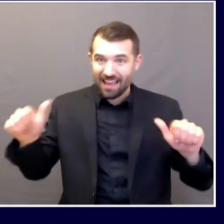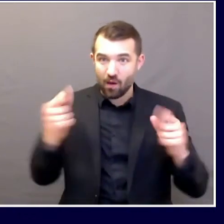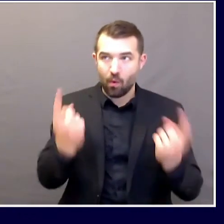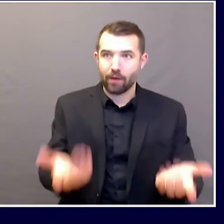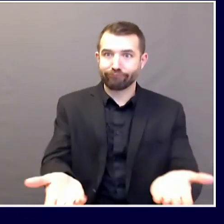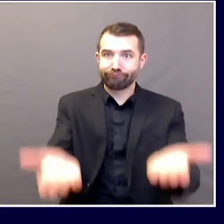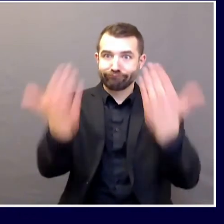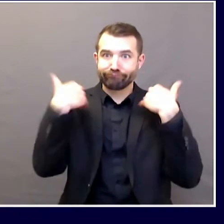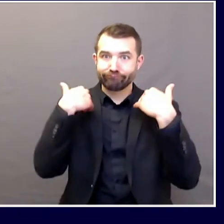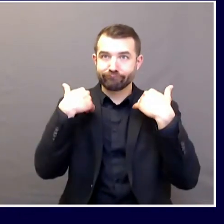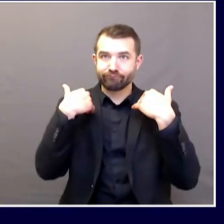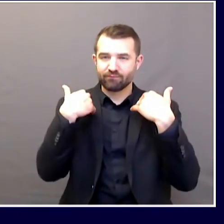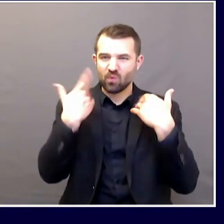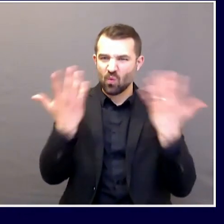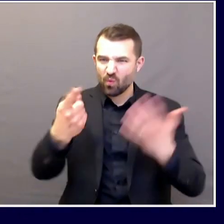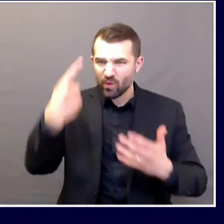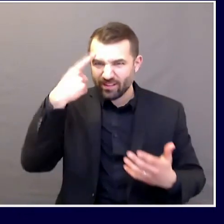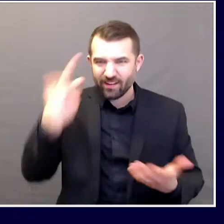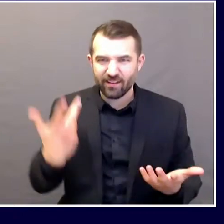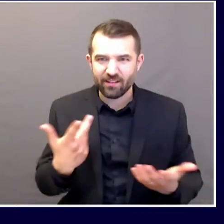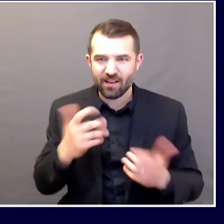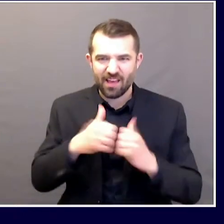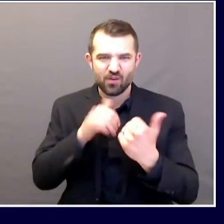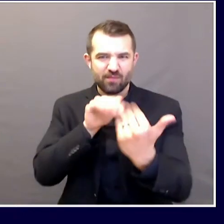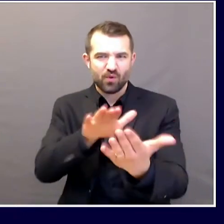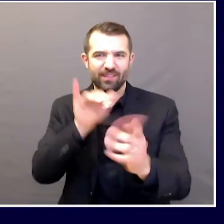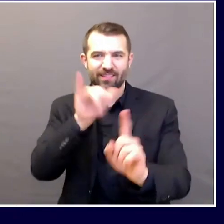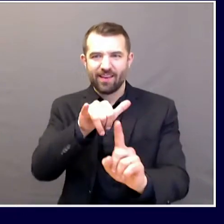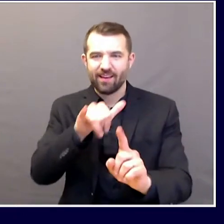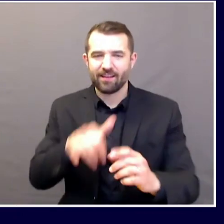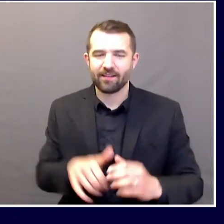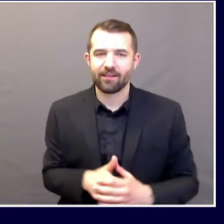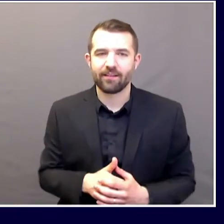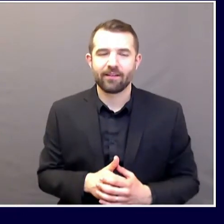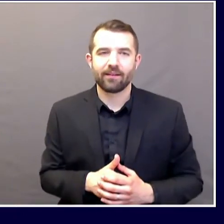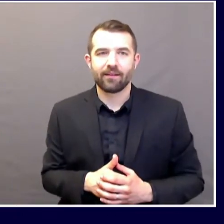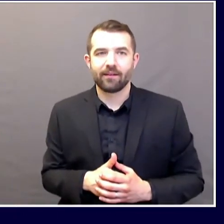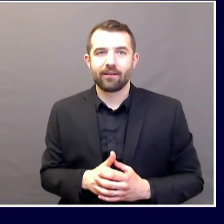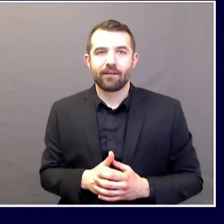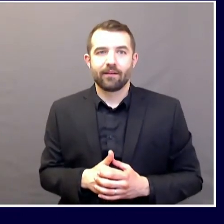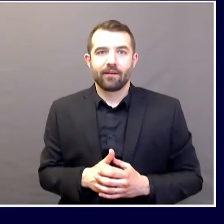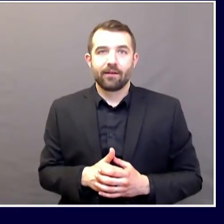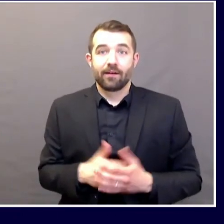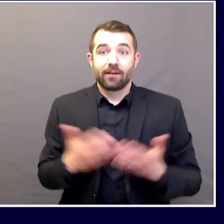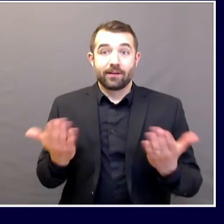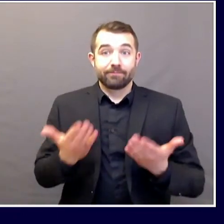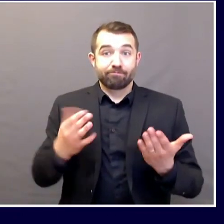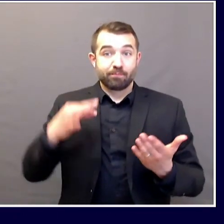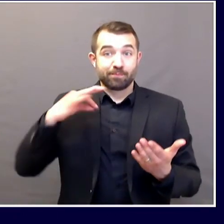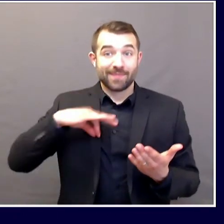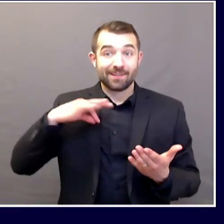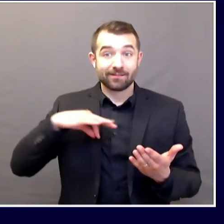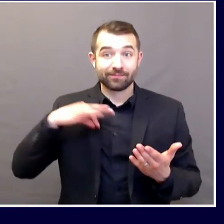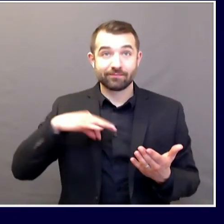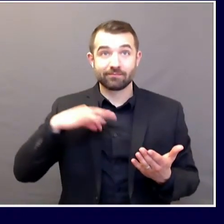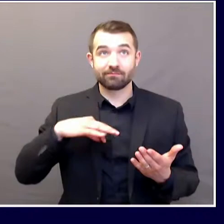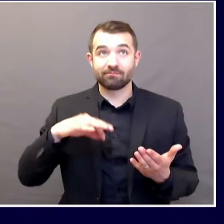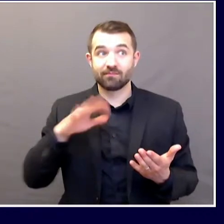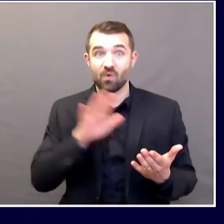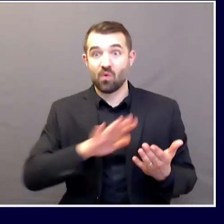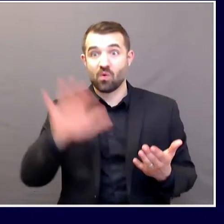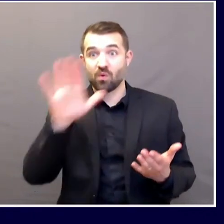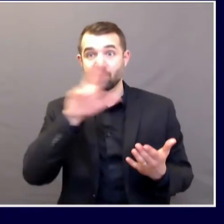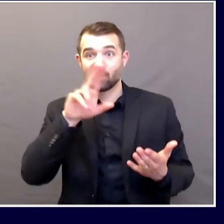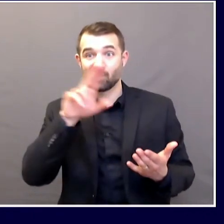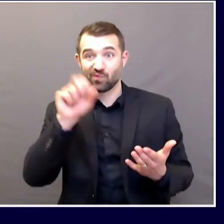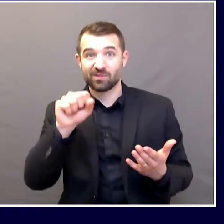Maine as well as both nationally, and I've been uniformly impressed with the way that tribal governments, tribal